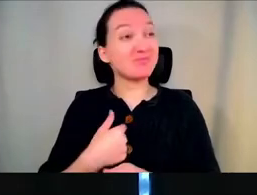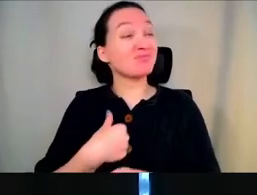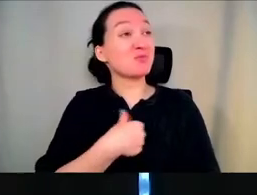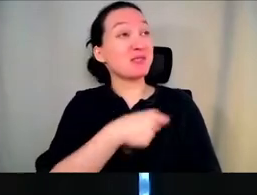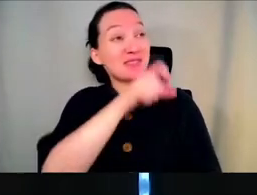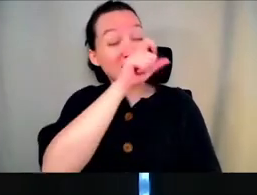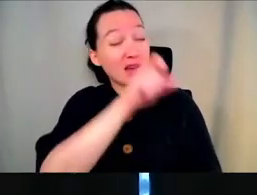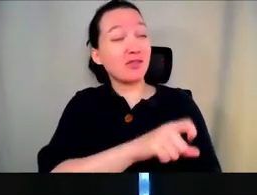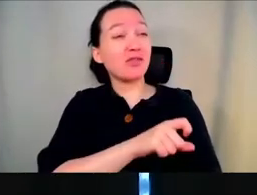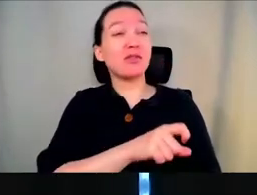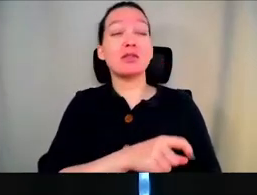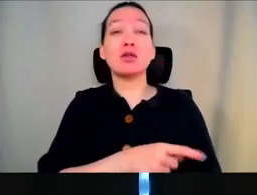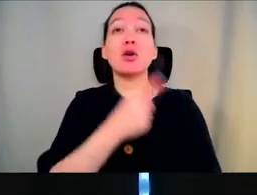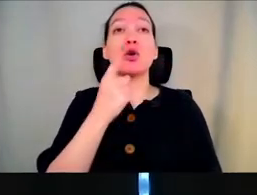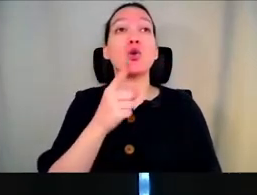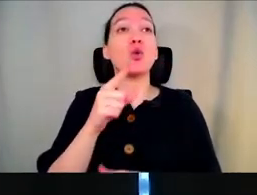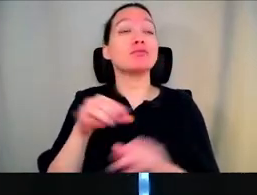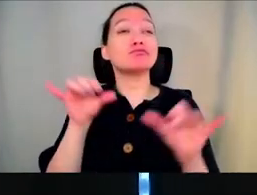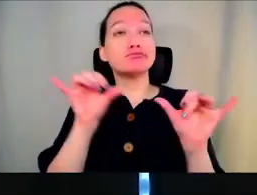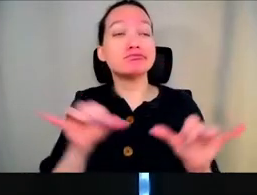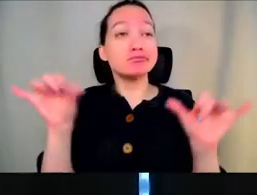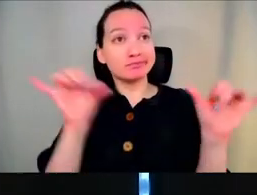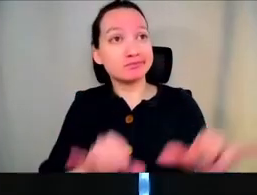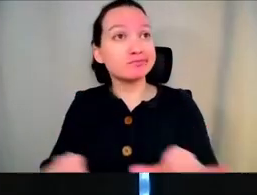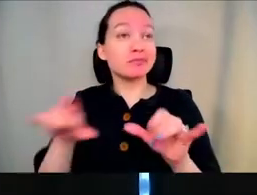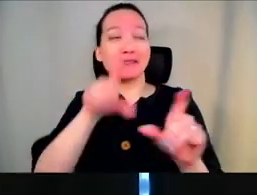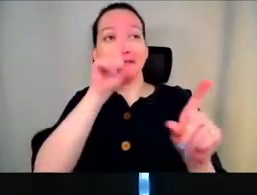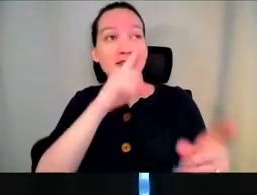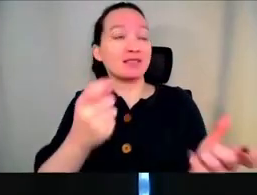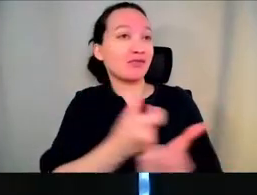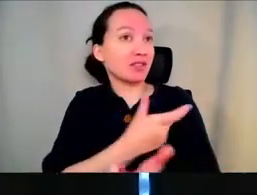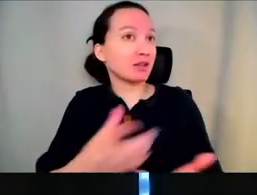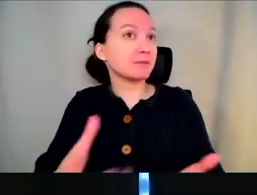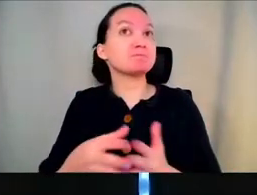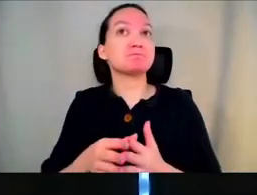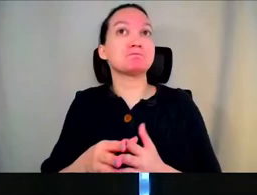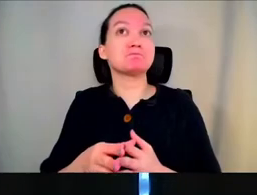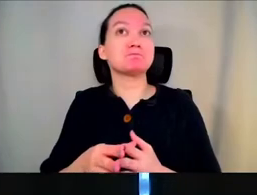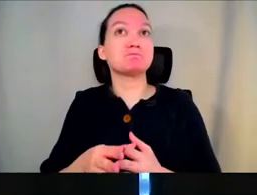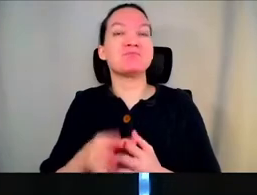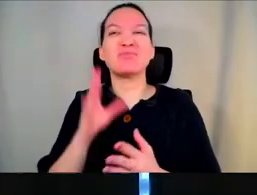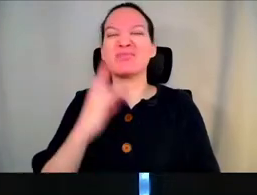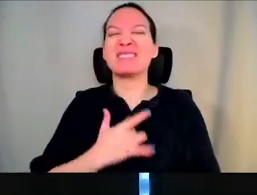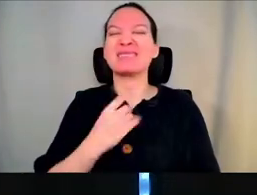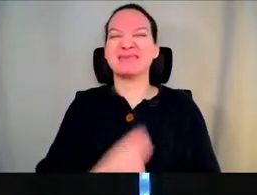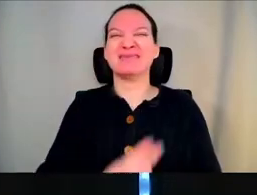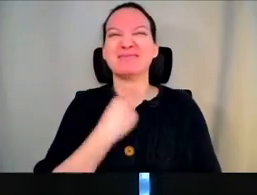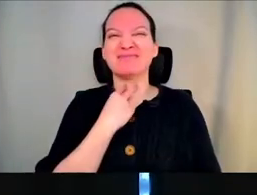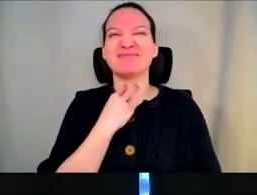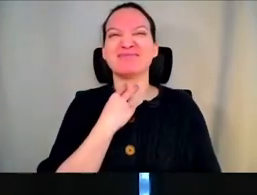love to have a one-size-fits-all answer to everything, and we would get stuck.